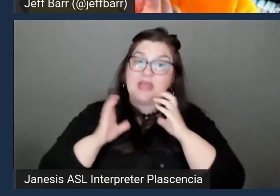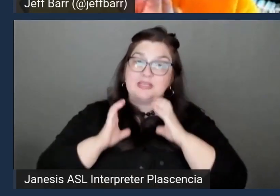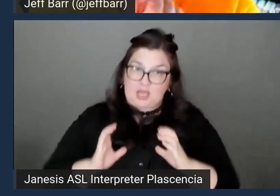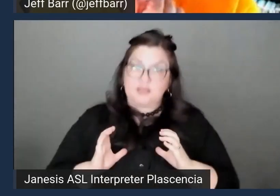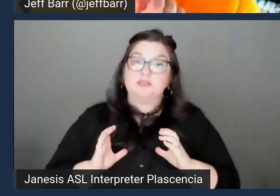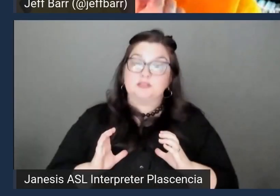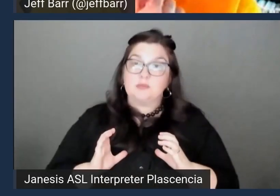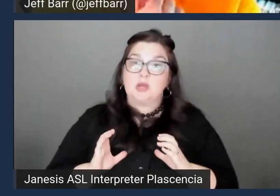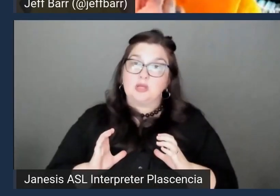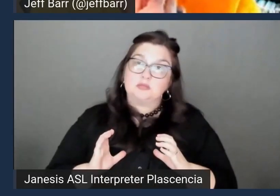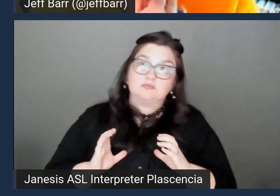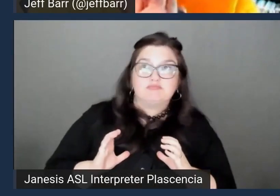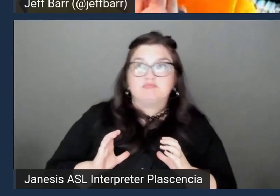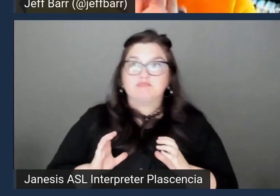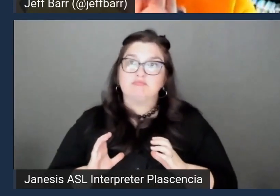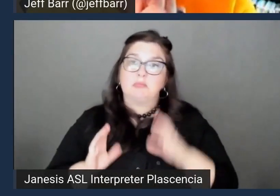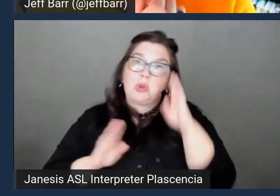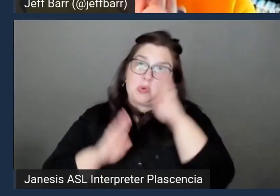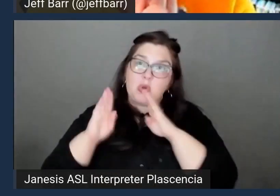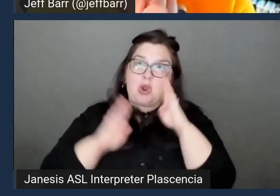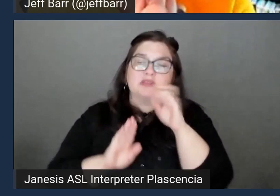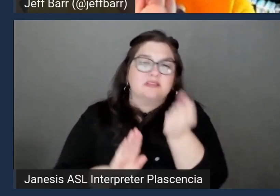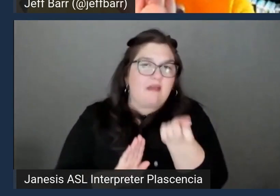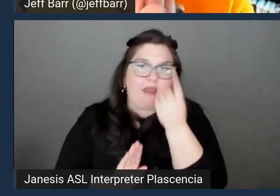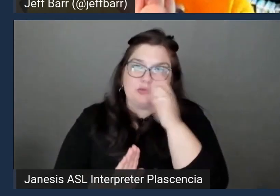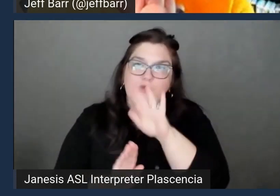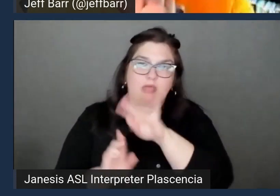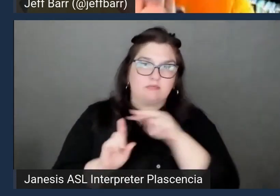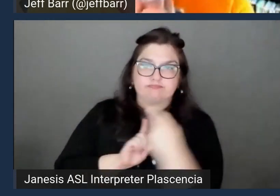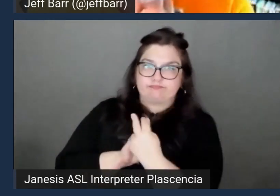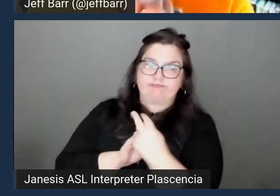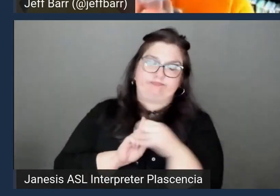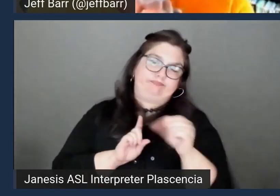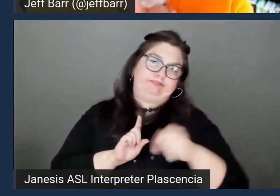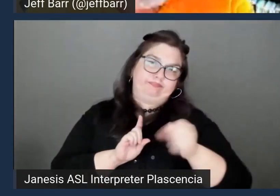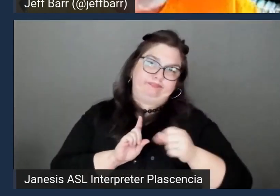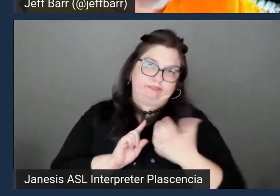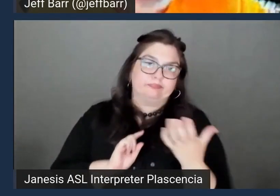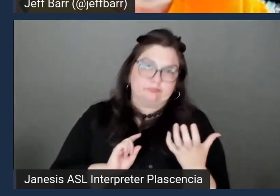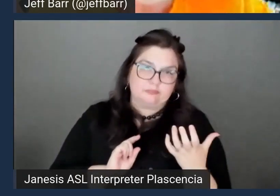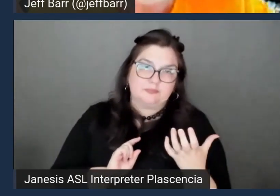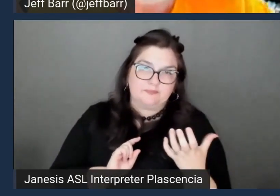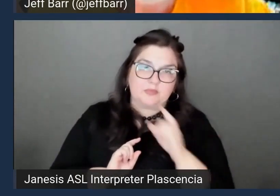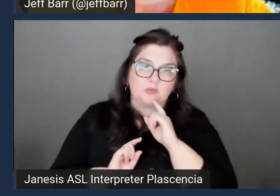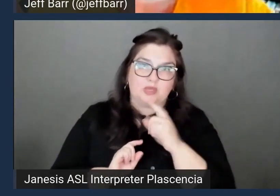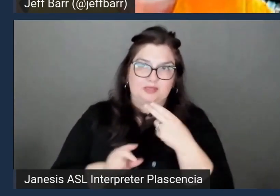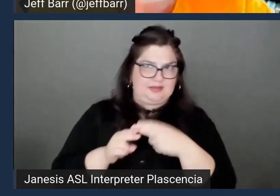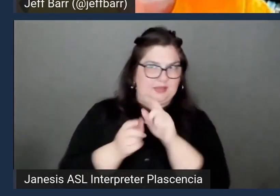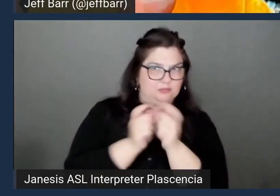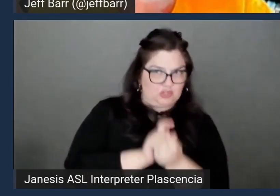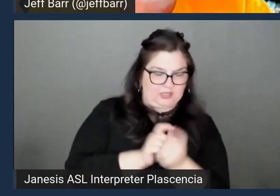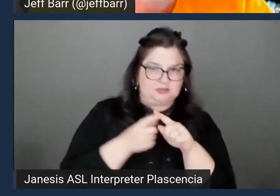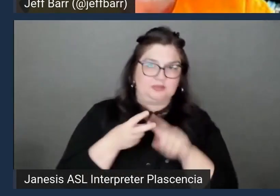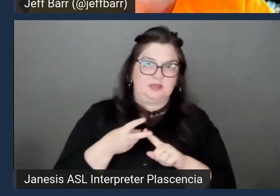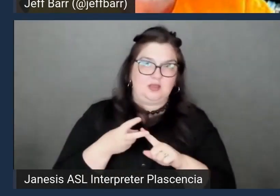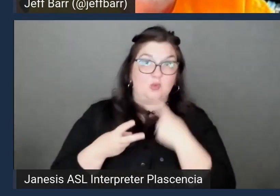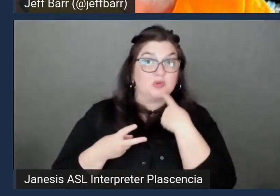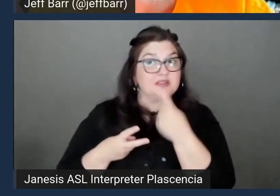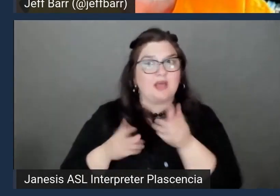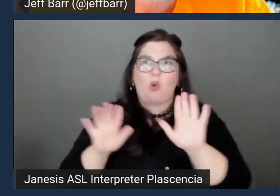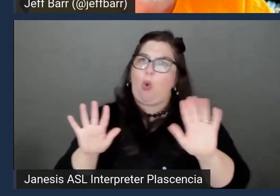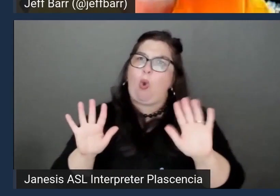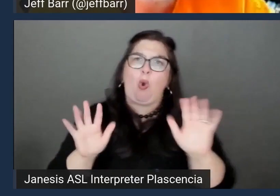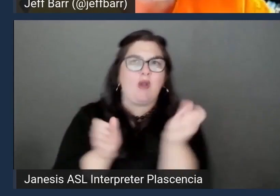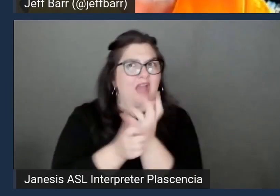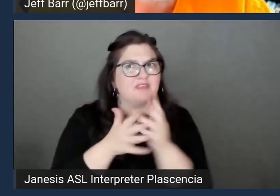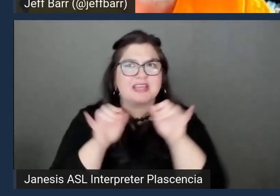and I know where they're coming from. Right? There's a name change. We're telling you everything is exactly the same as it used to